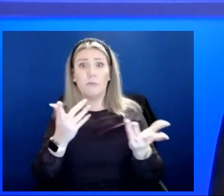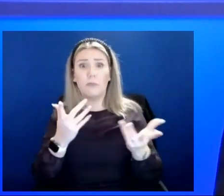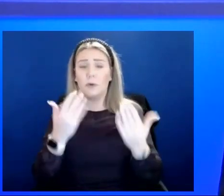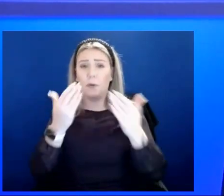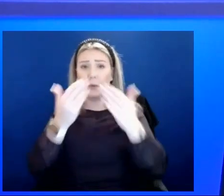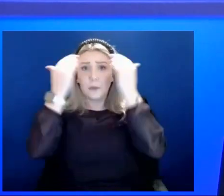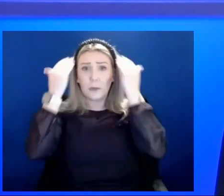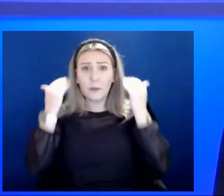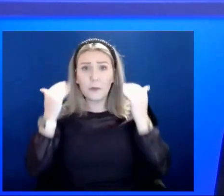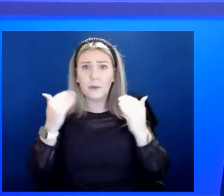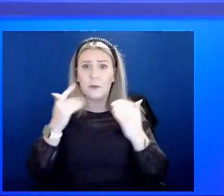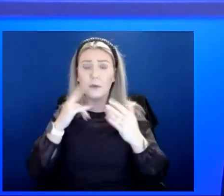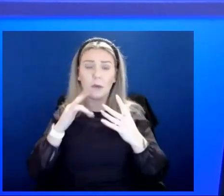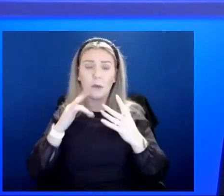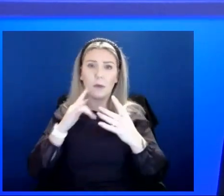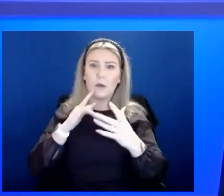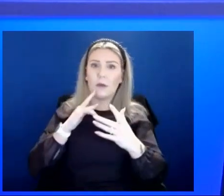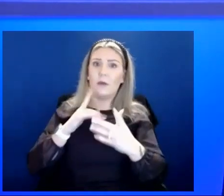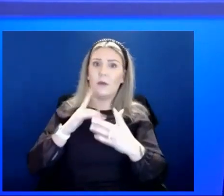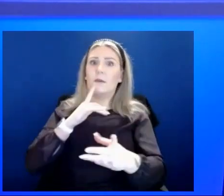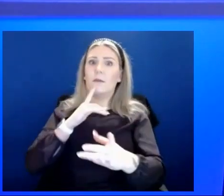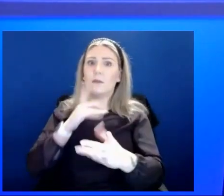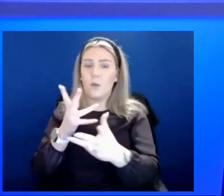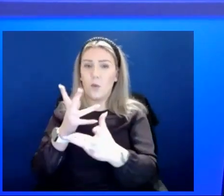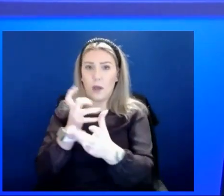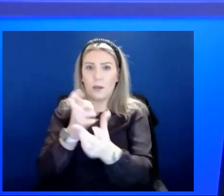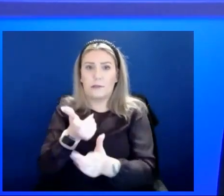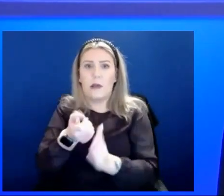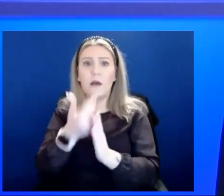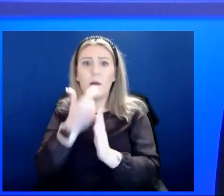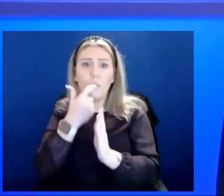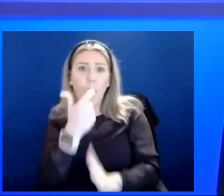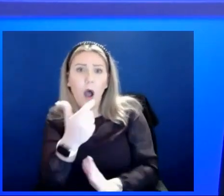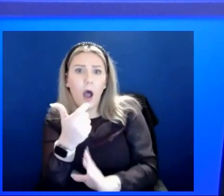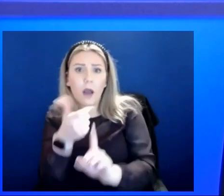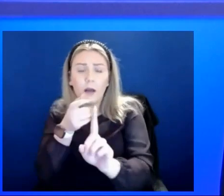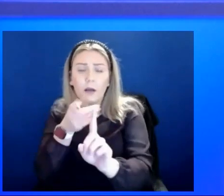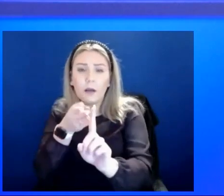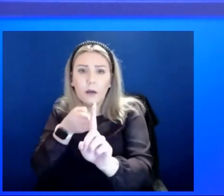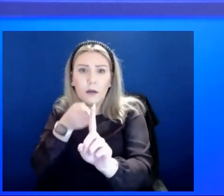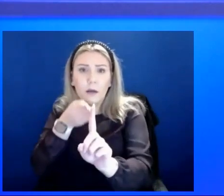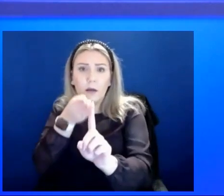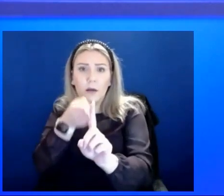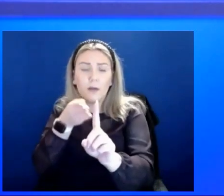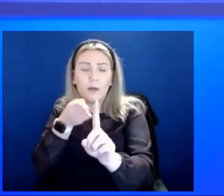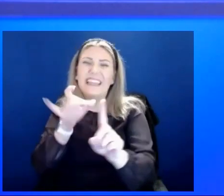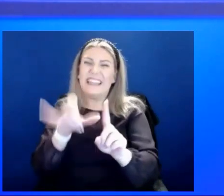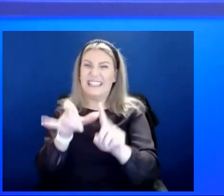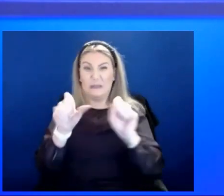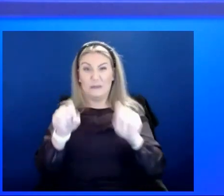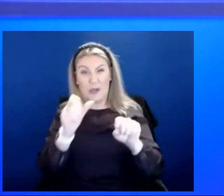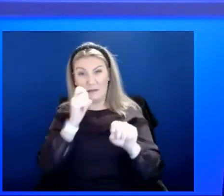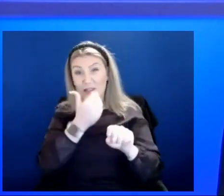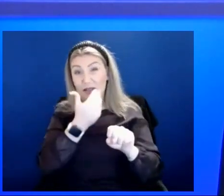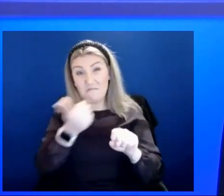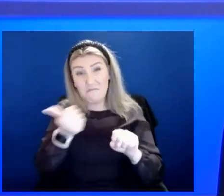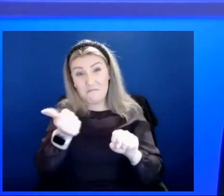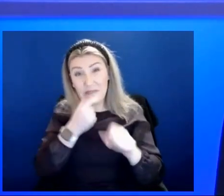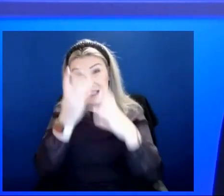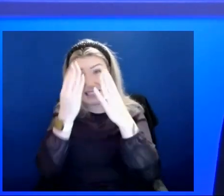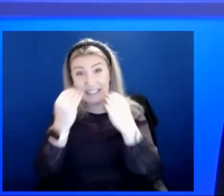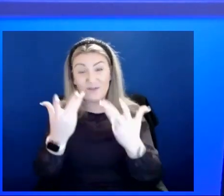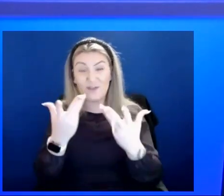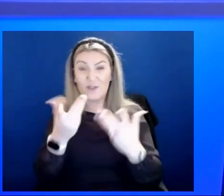pull to continue clicking or tuning in or staying on top of it, that's probably not the best information that you need at this